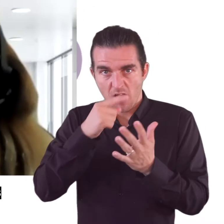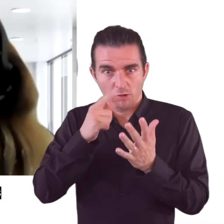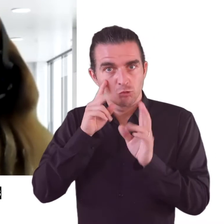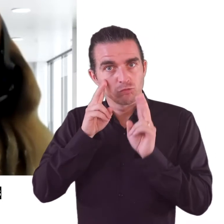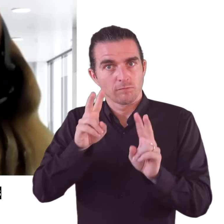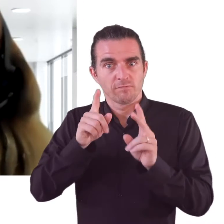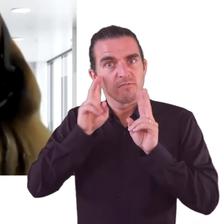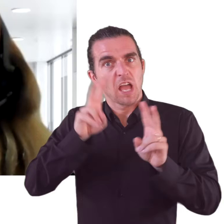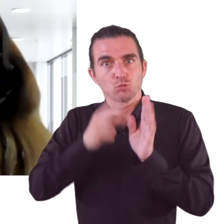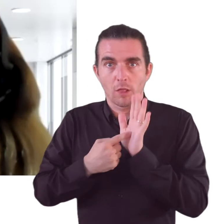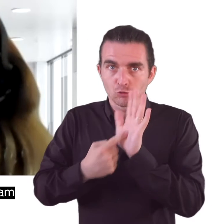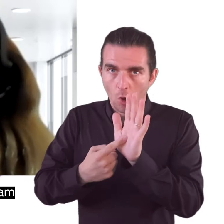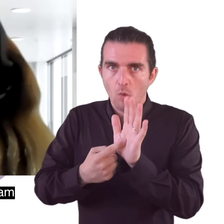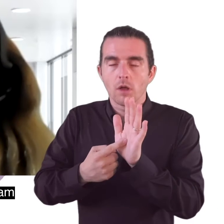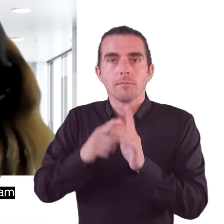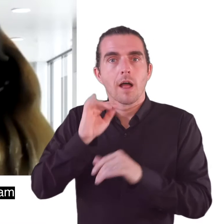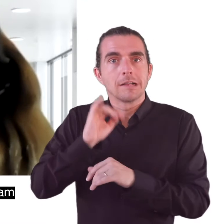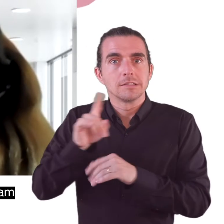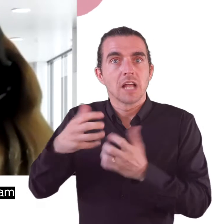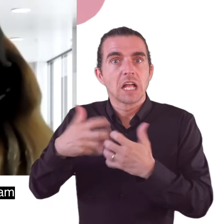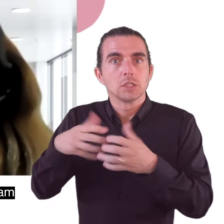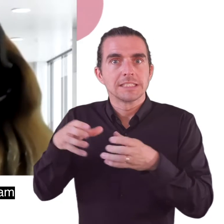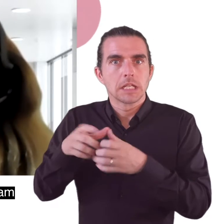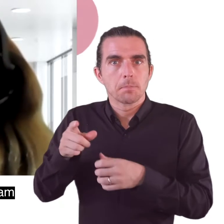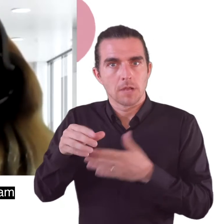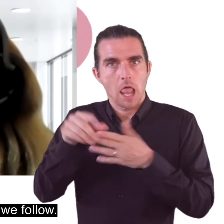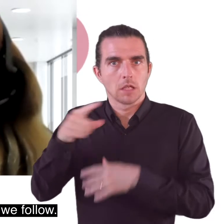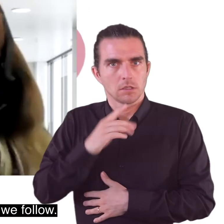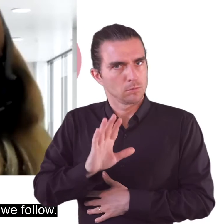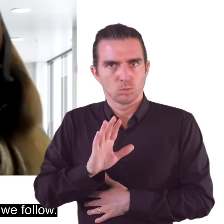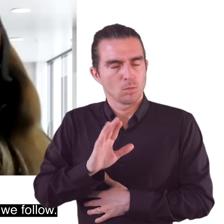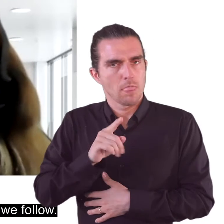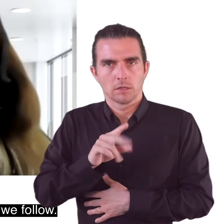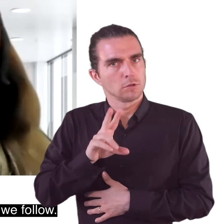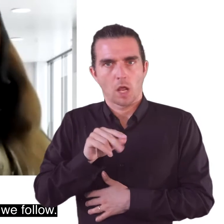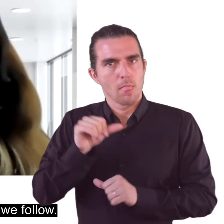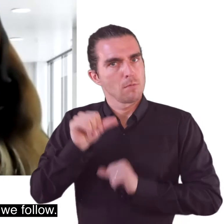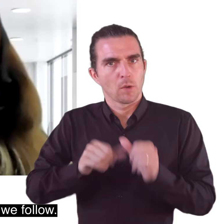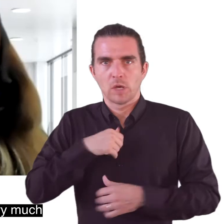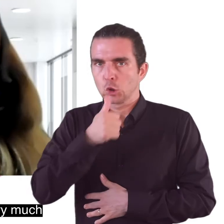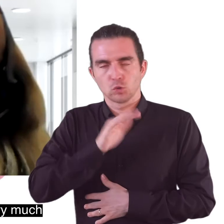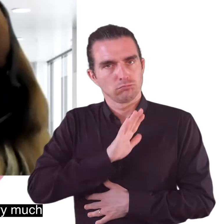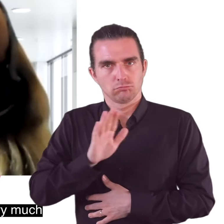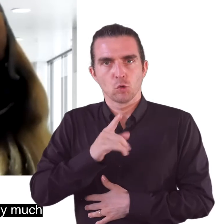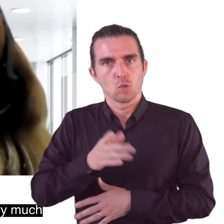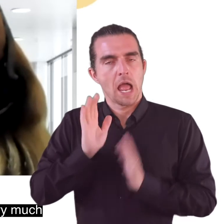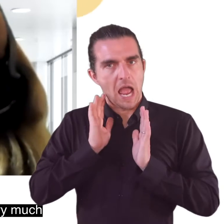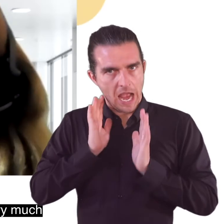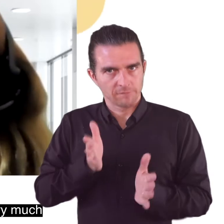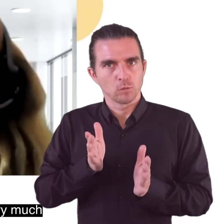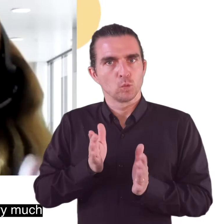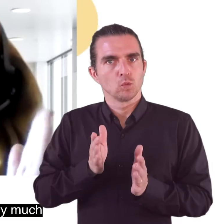particular program. But the engineering team lead had said, well, but that's not the process that we follow. You actually have